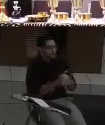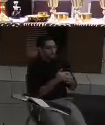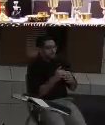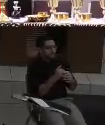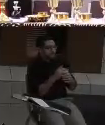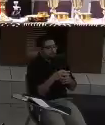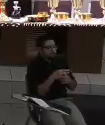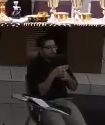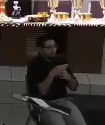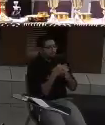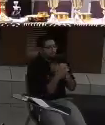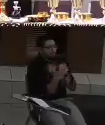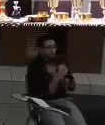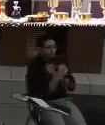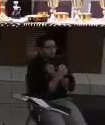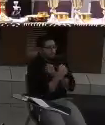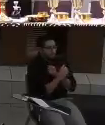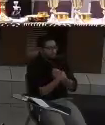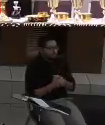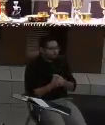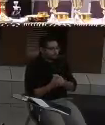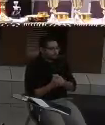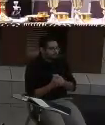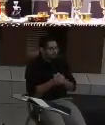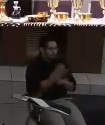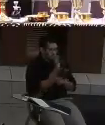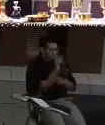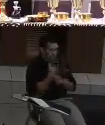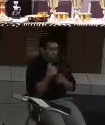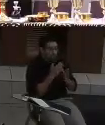our path. So God, I pray today